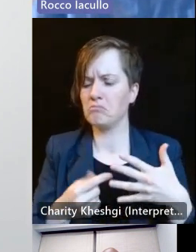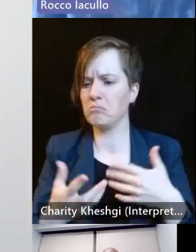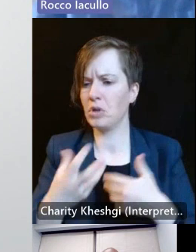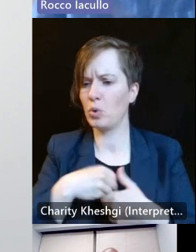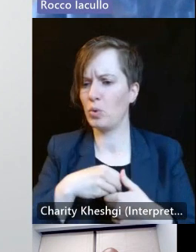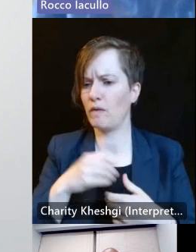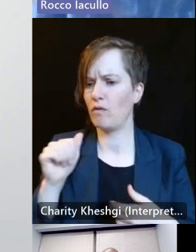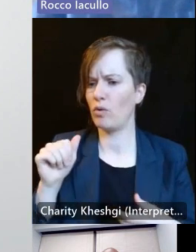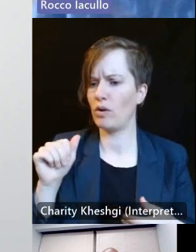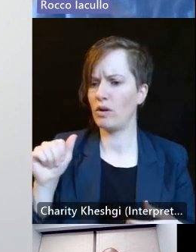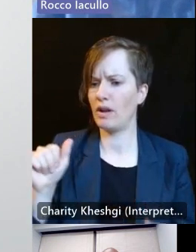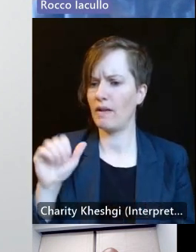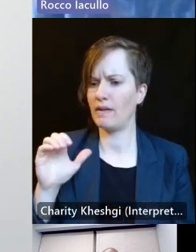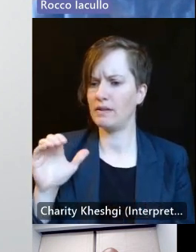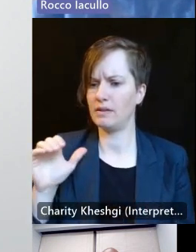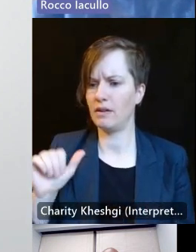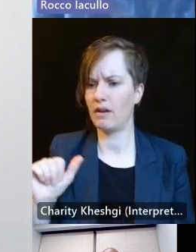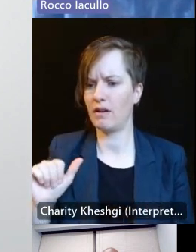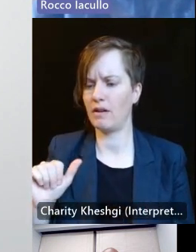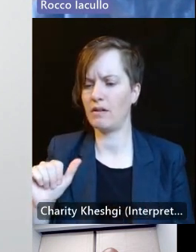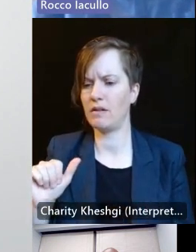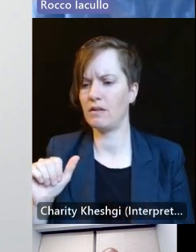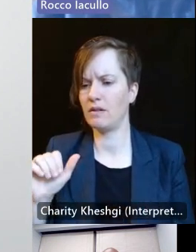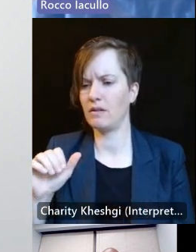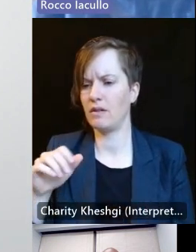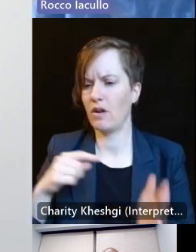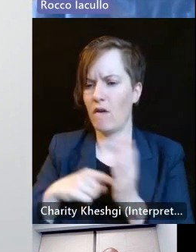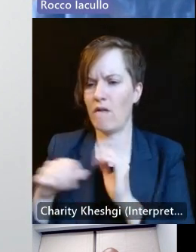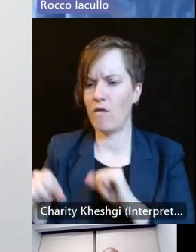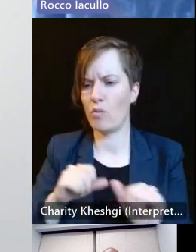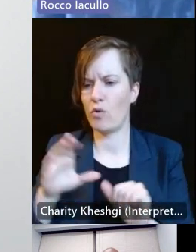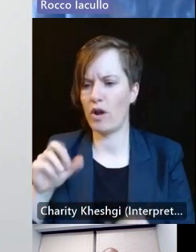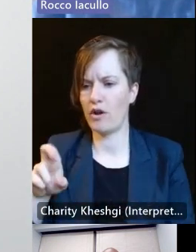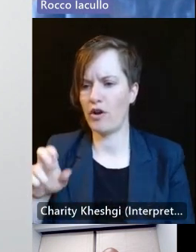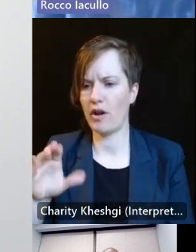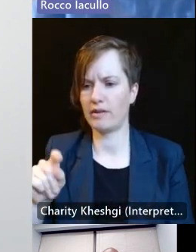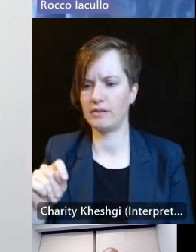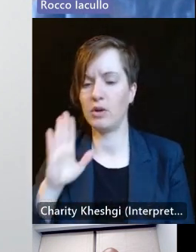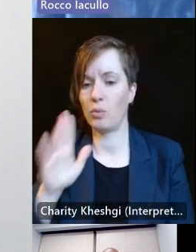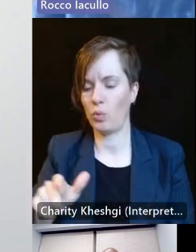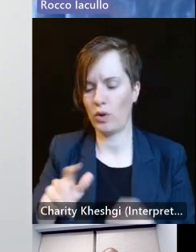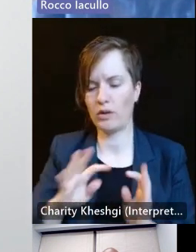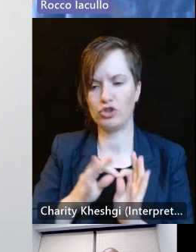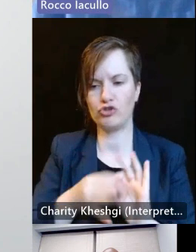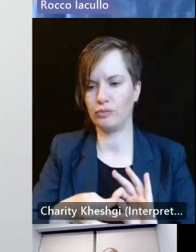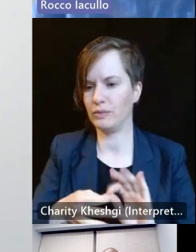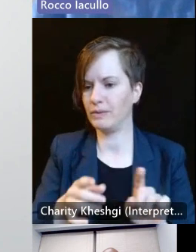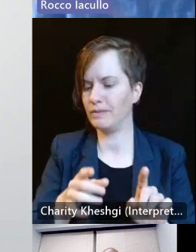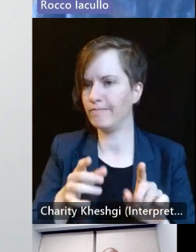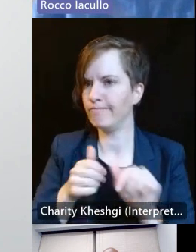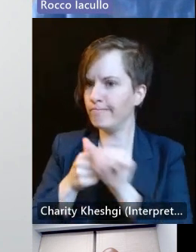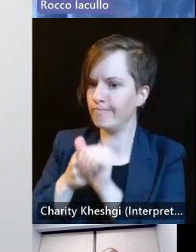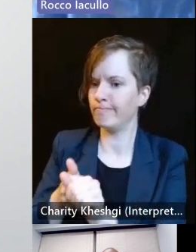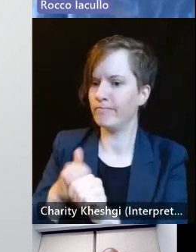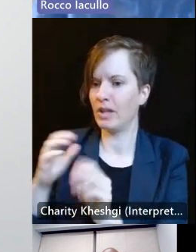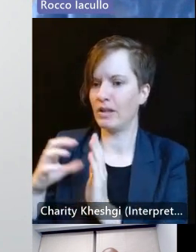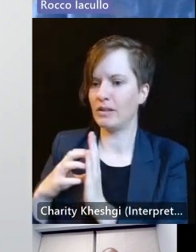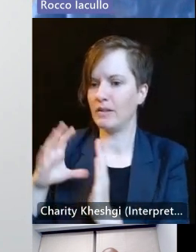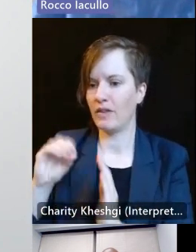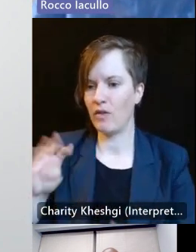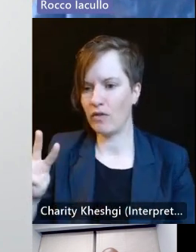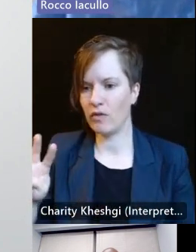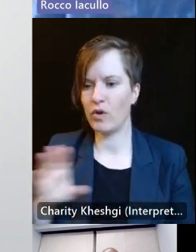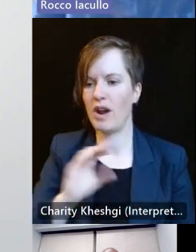will be generally interpreted consistently with Section 504 in the ADA in terms of